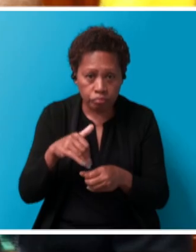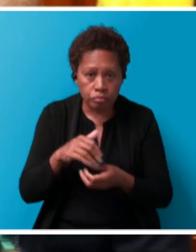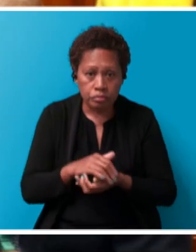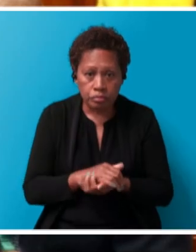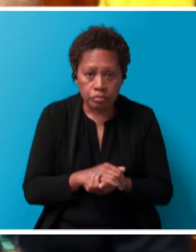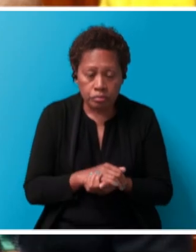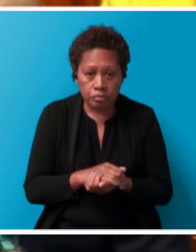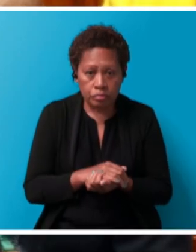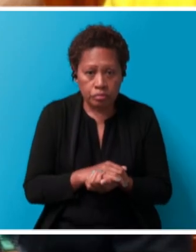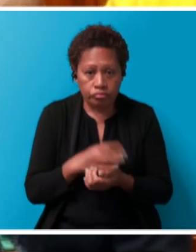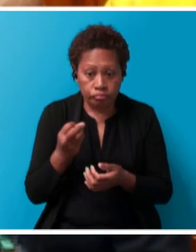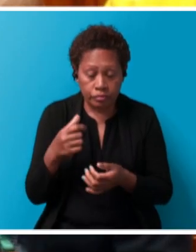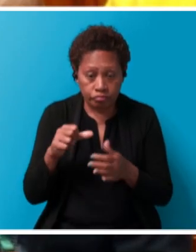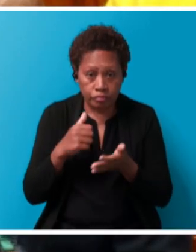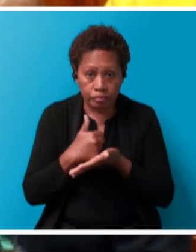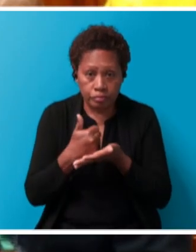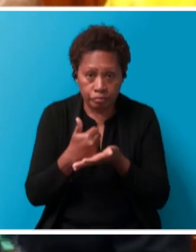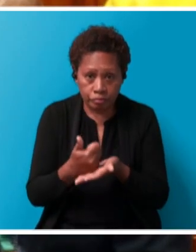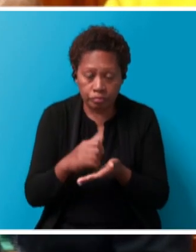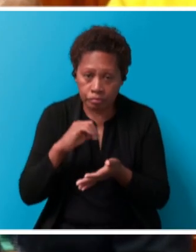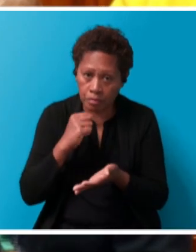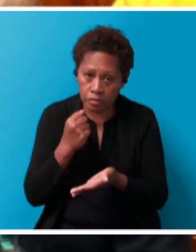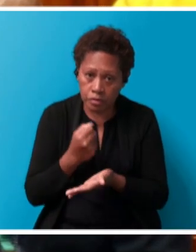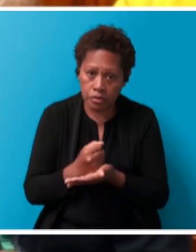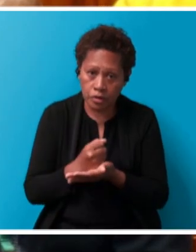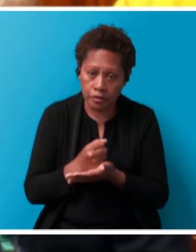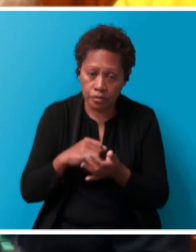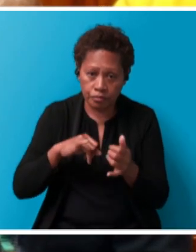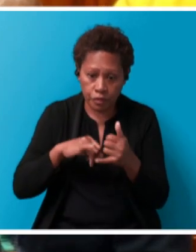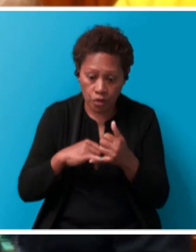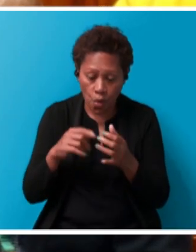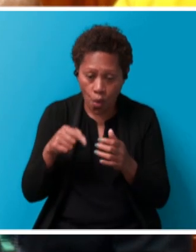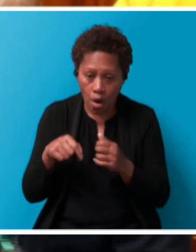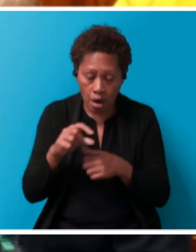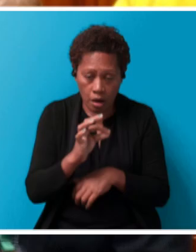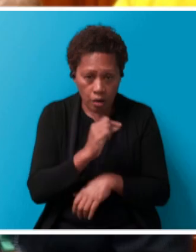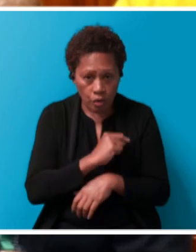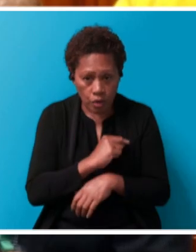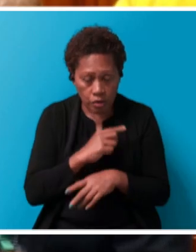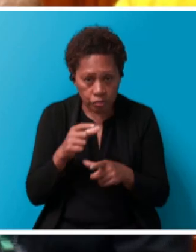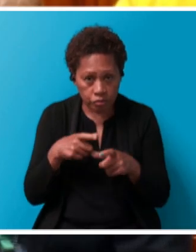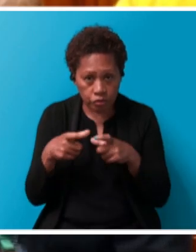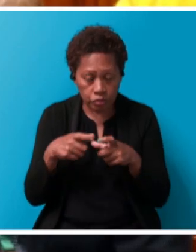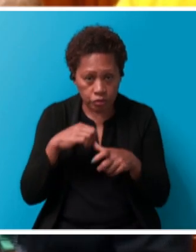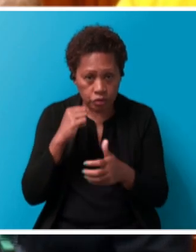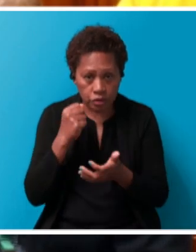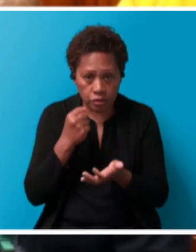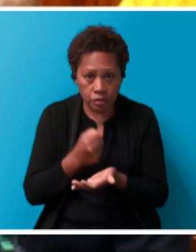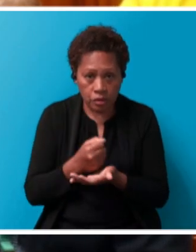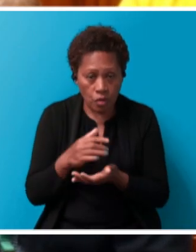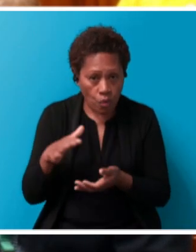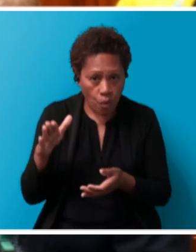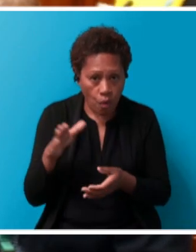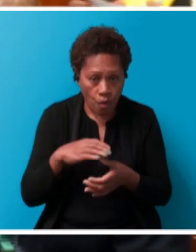entrepreneurial support while ensuring all solar equipment in Fiji meets quality control and assurances that complies